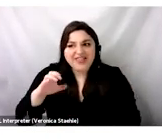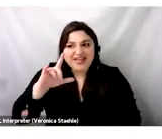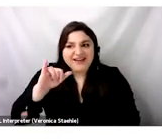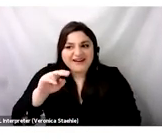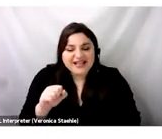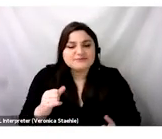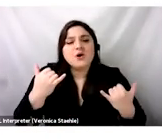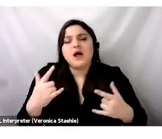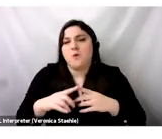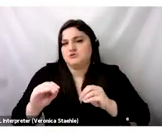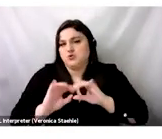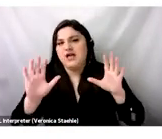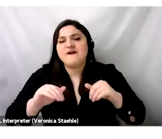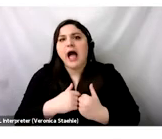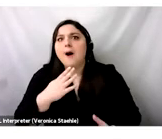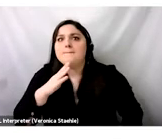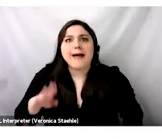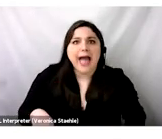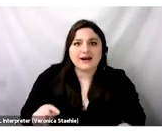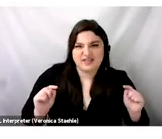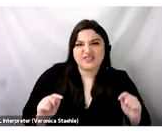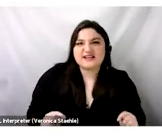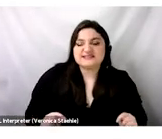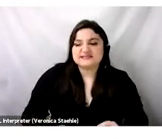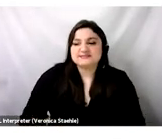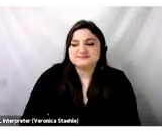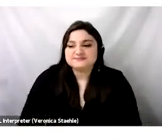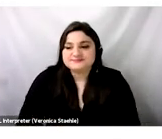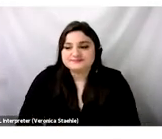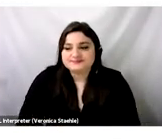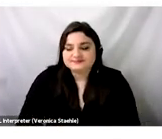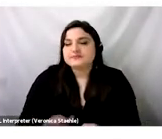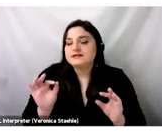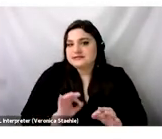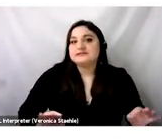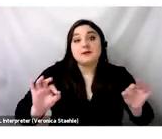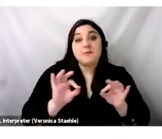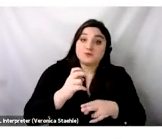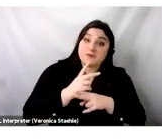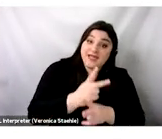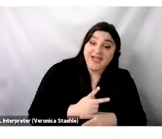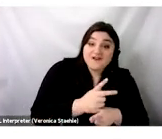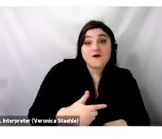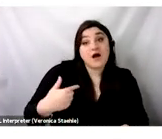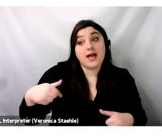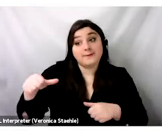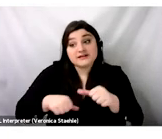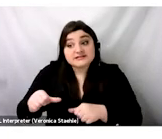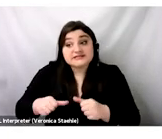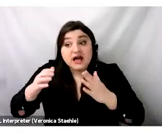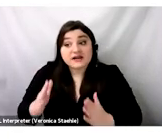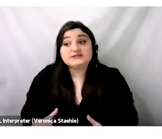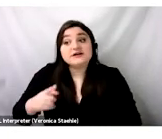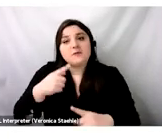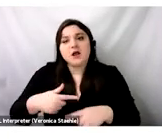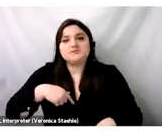So I think we have to be careful here, because as a scientist and as someone who works with scientists,